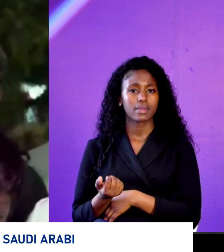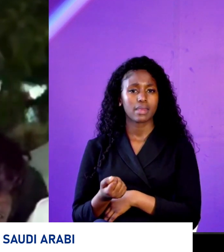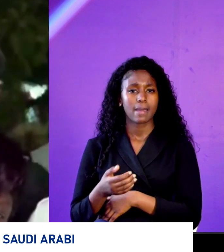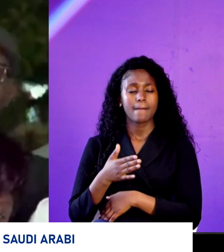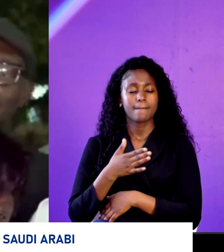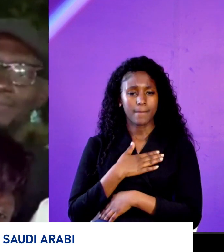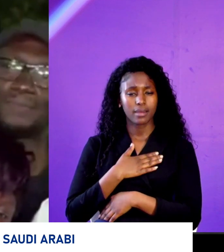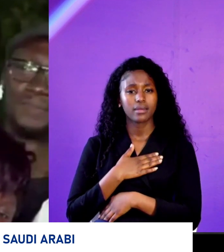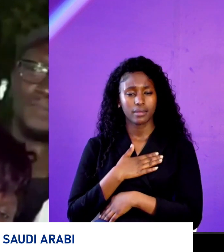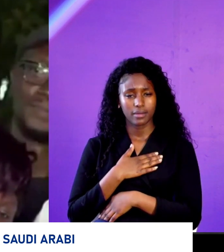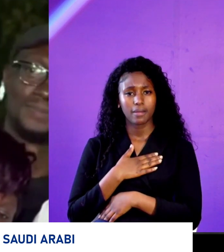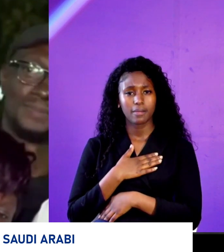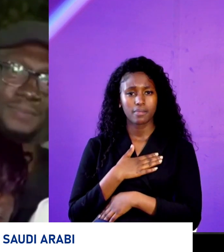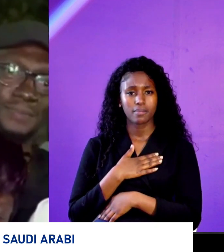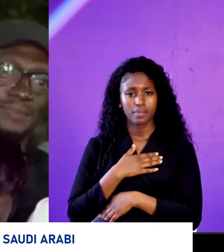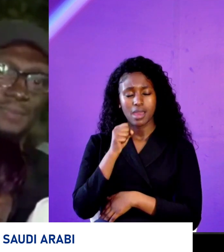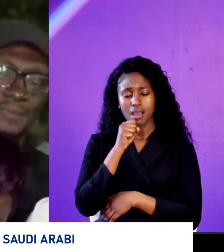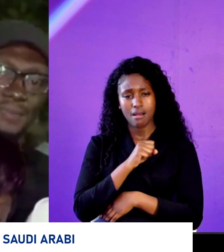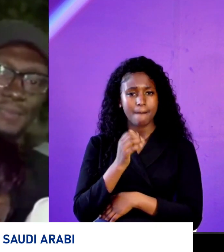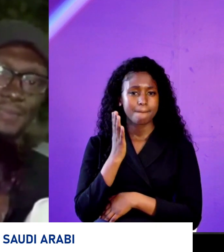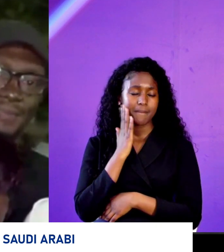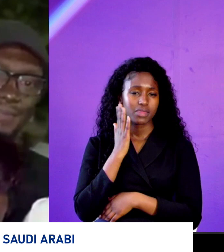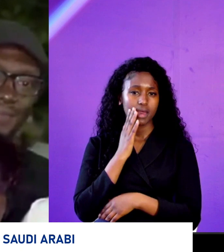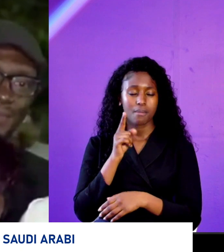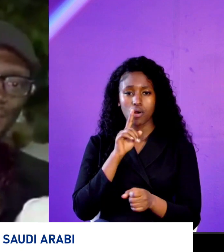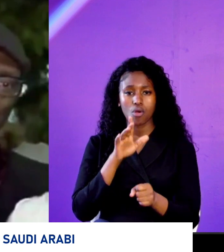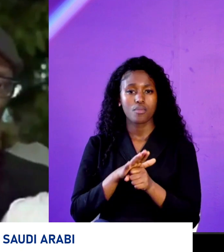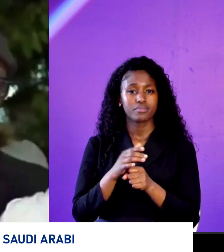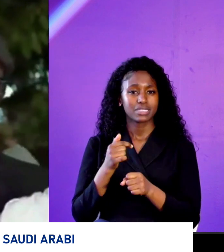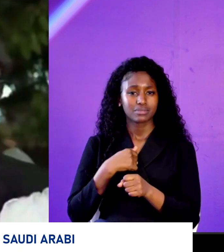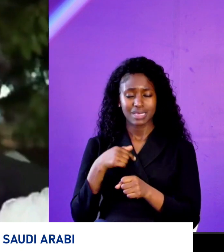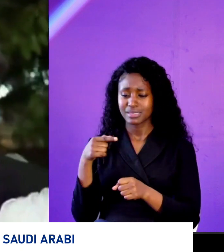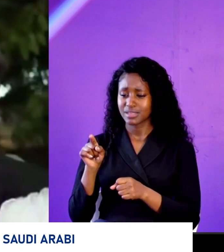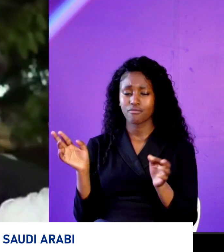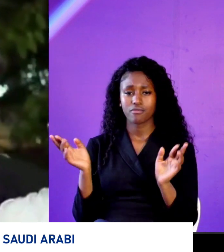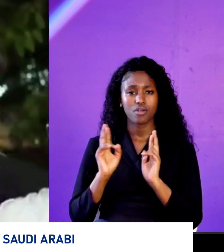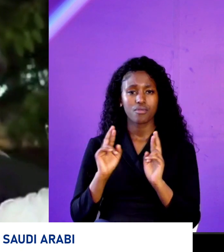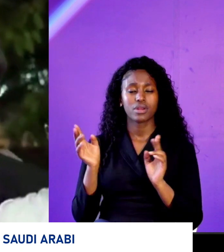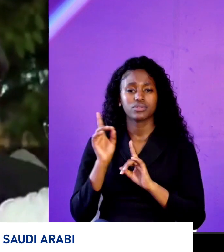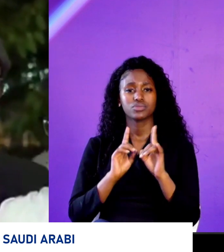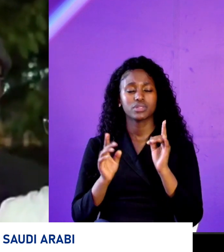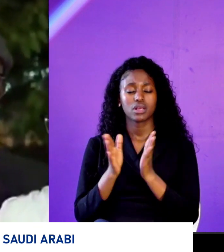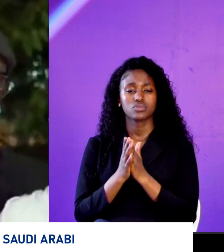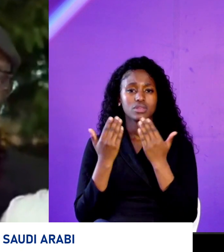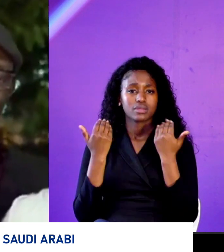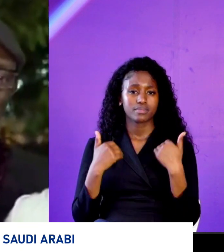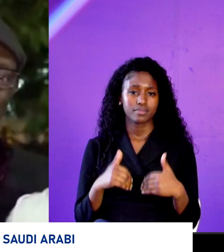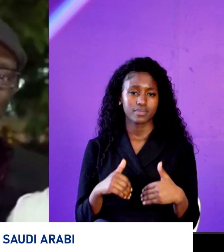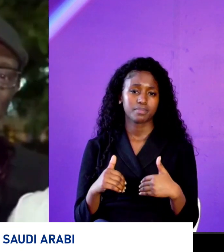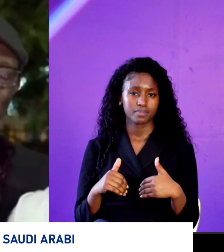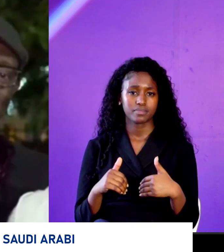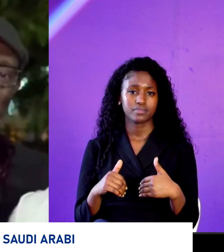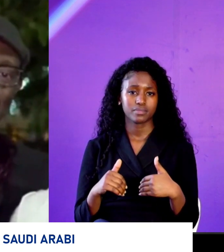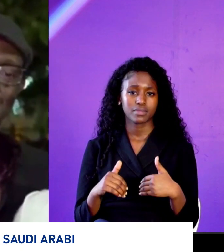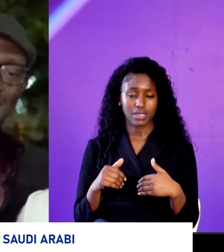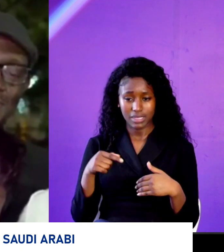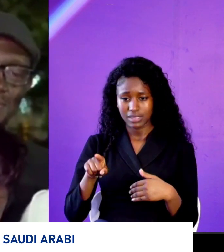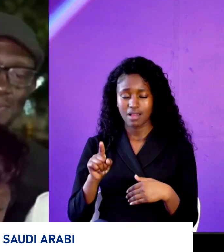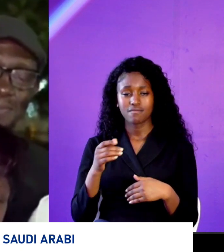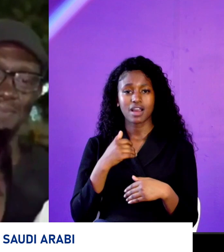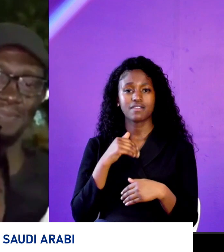granny promised me that she will dance with me when she came with her third leg.